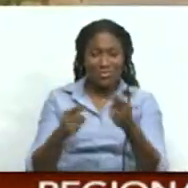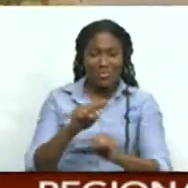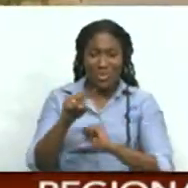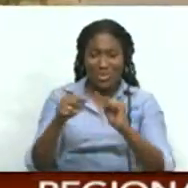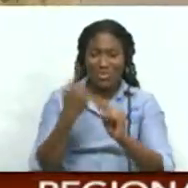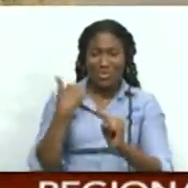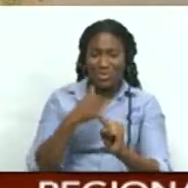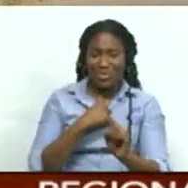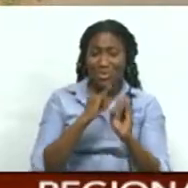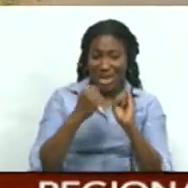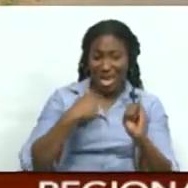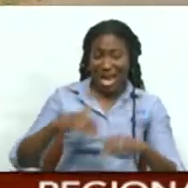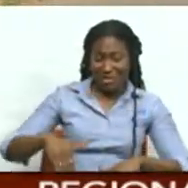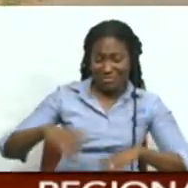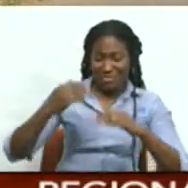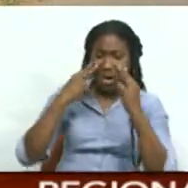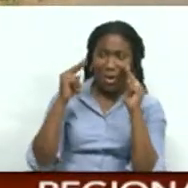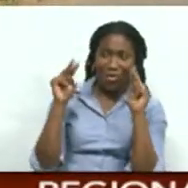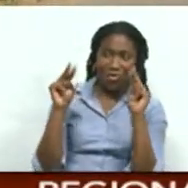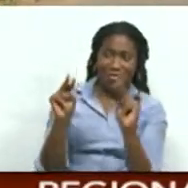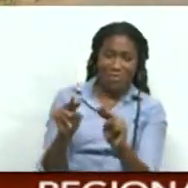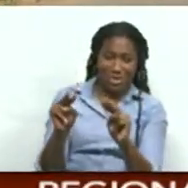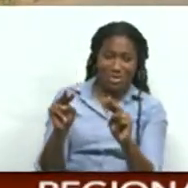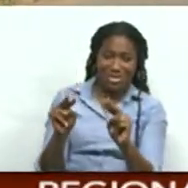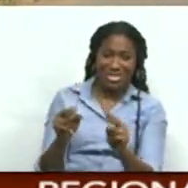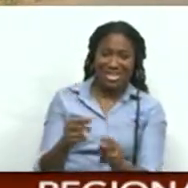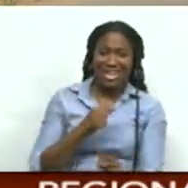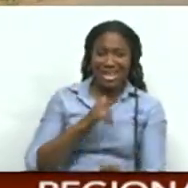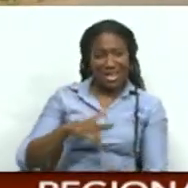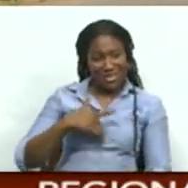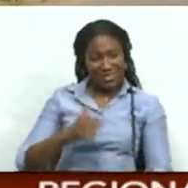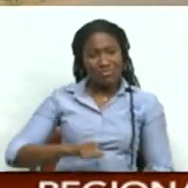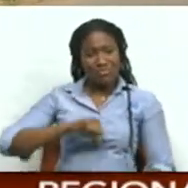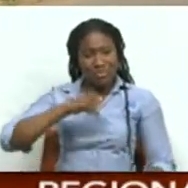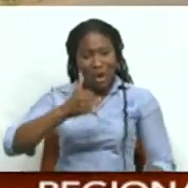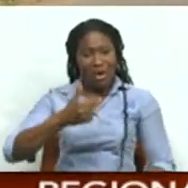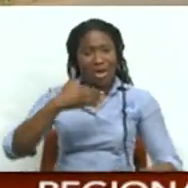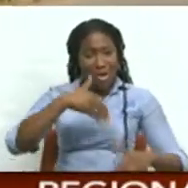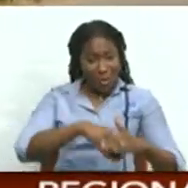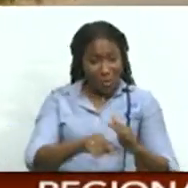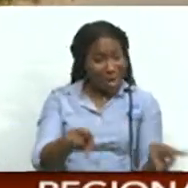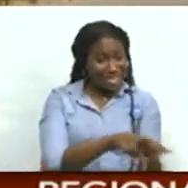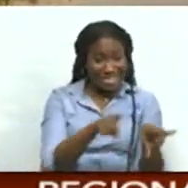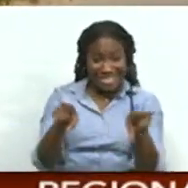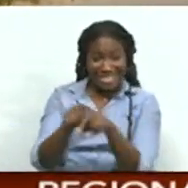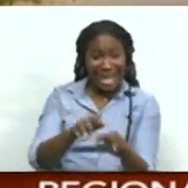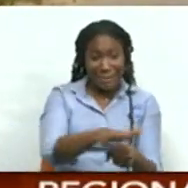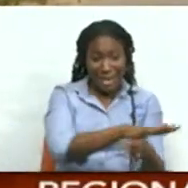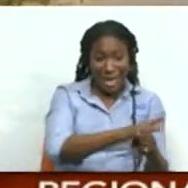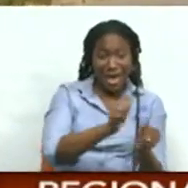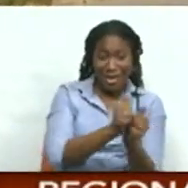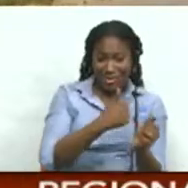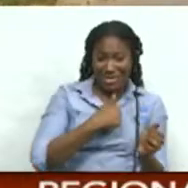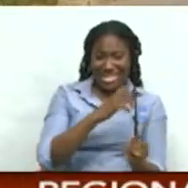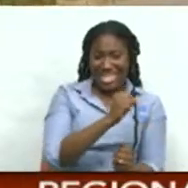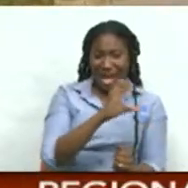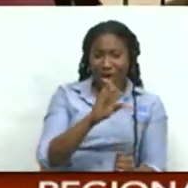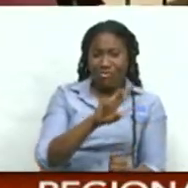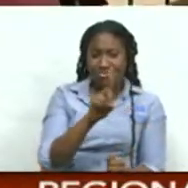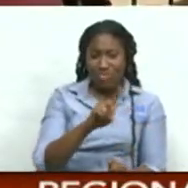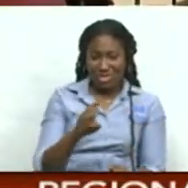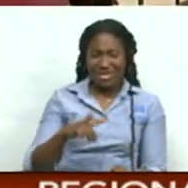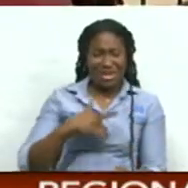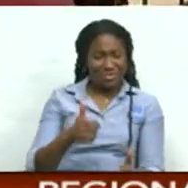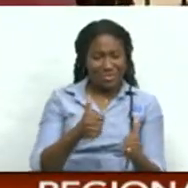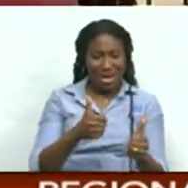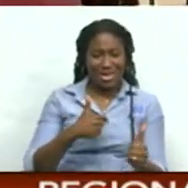that, and I feel well wonderful to know that there's a guy from the same area where I born and go in Santa Cruz, and a lovely feeling. That was 20 years